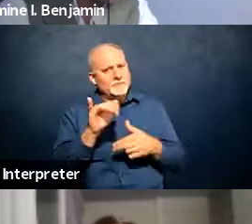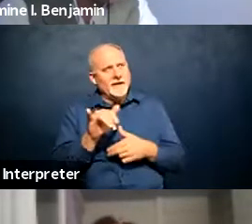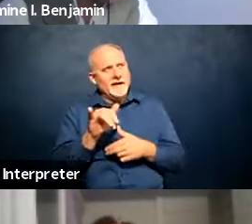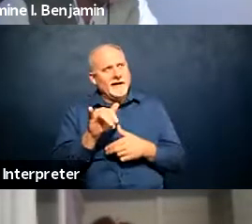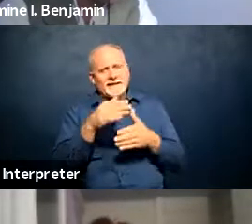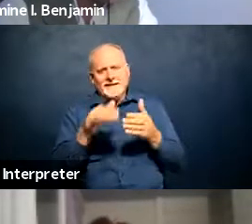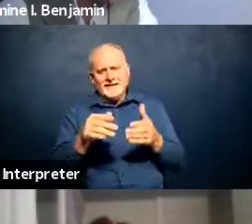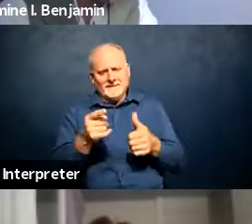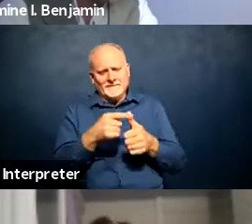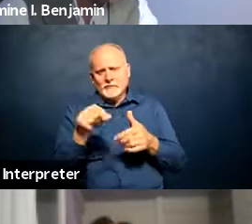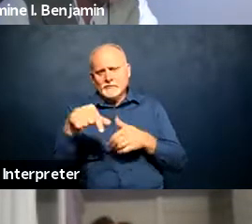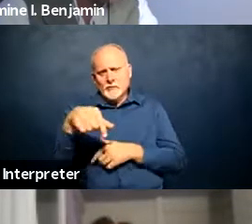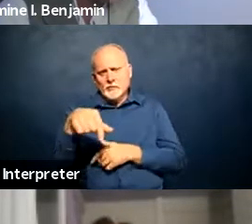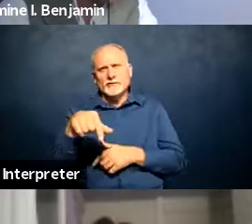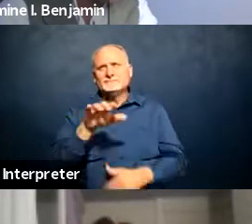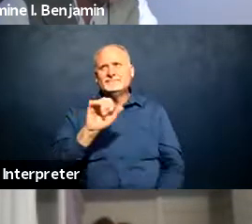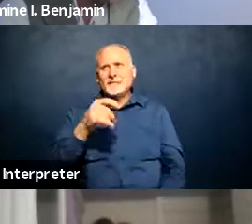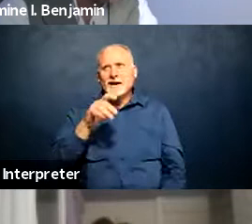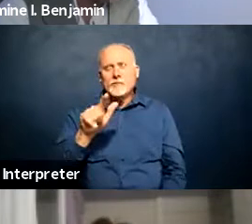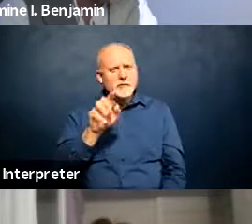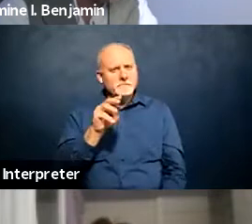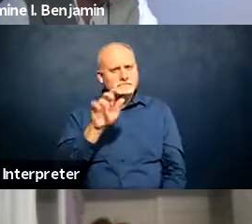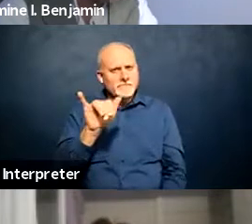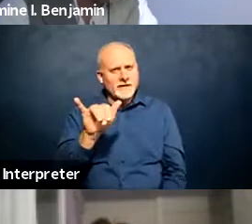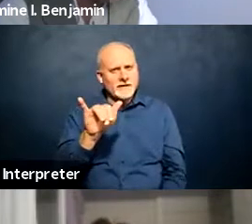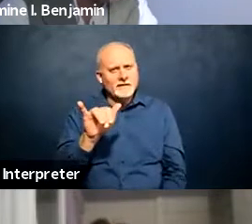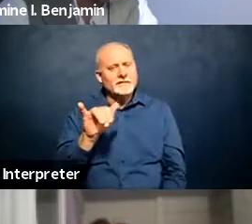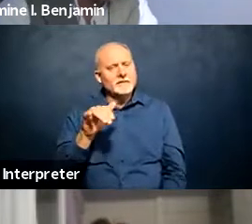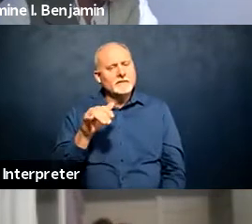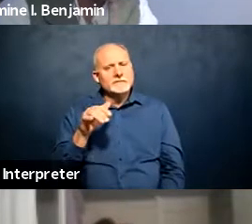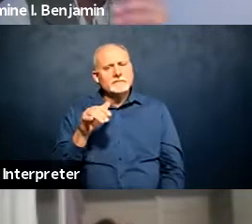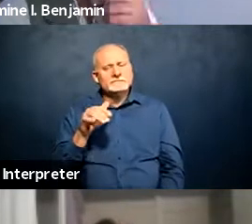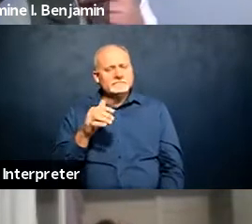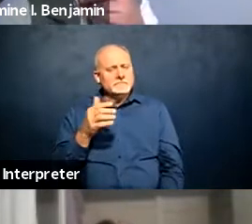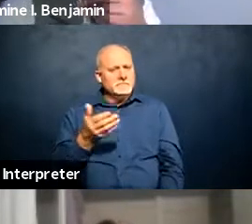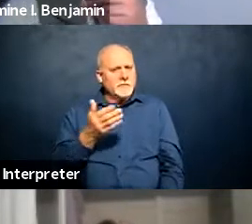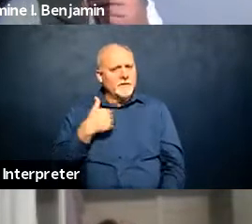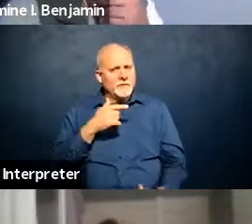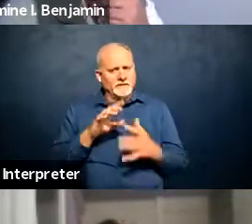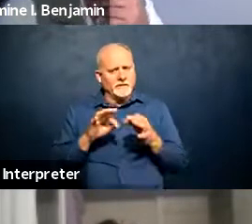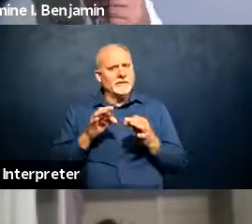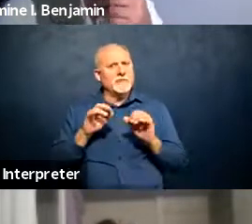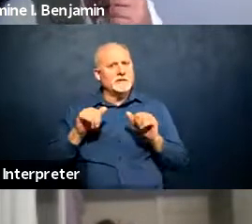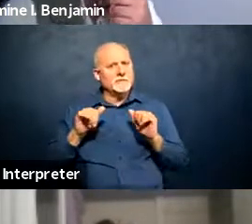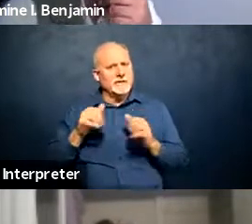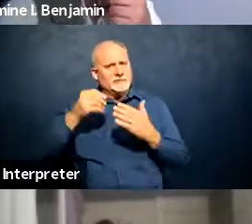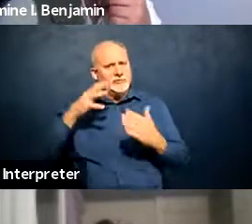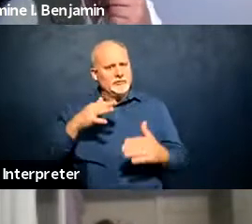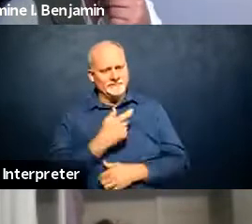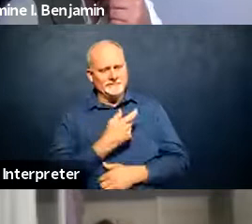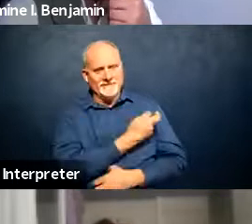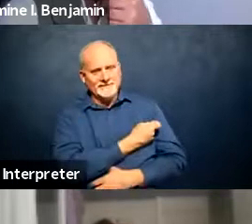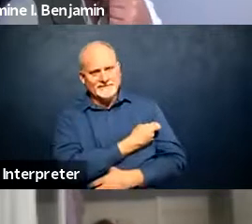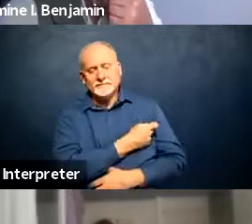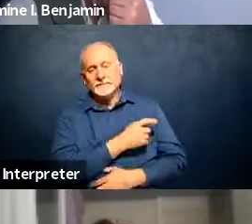quarter, which is mean April, May, that we would be talking, if not early, about student vaccines. The reality